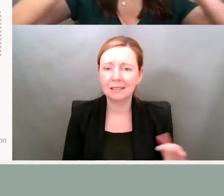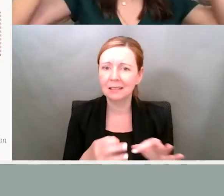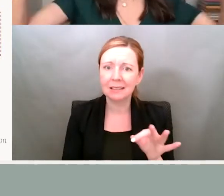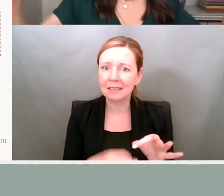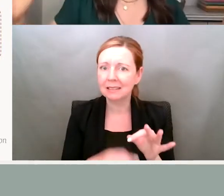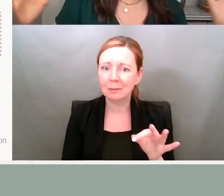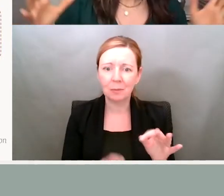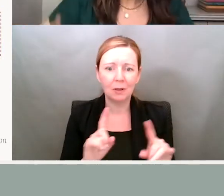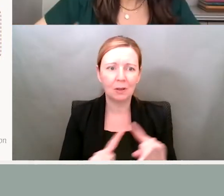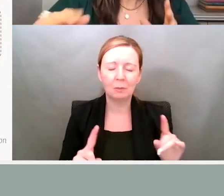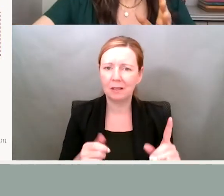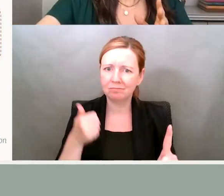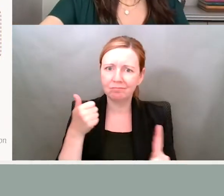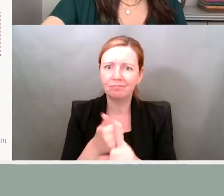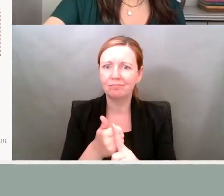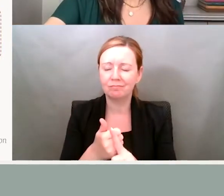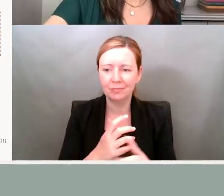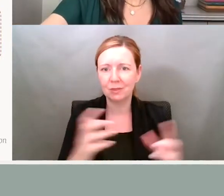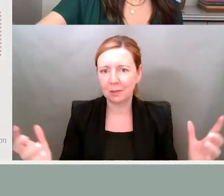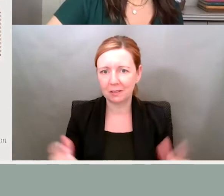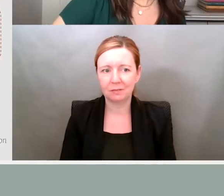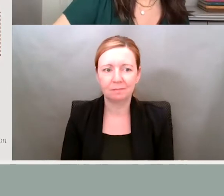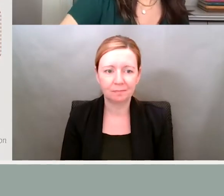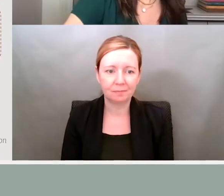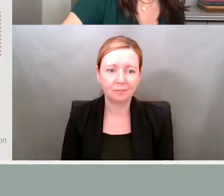it delivers so much.